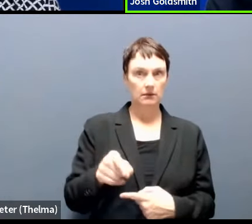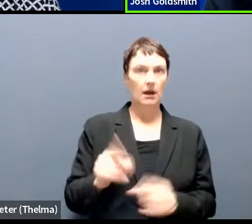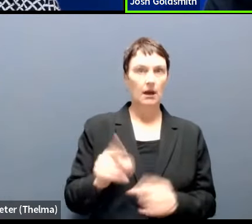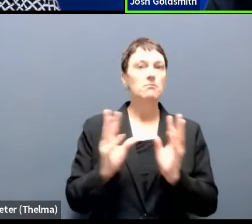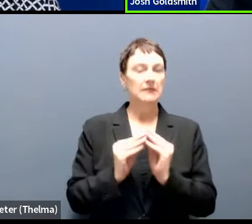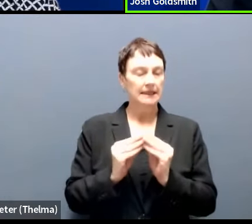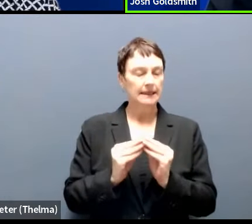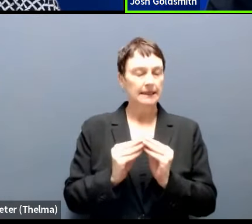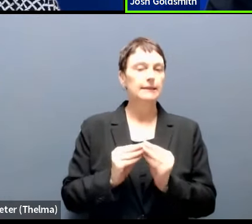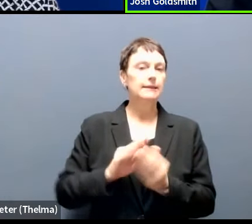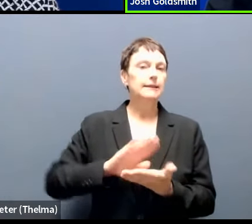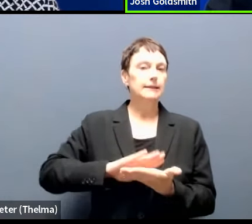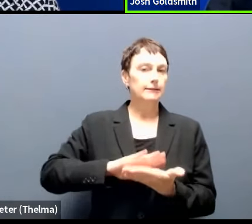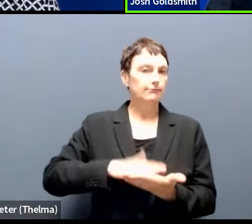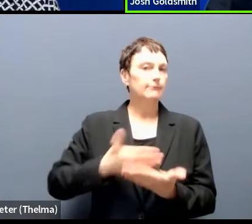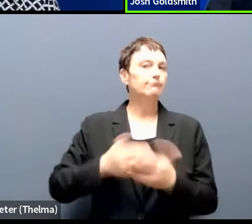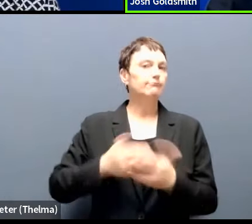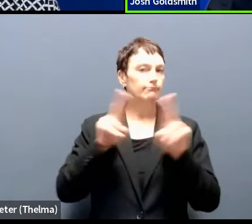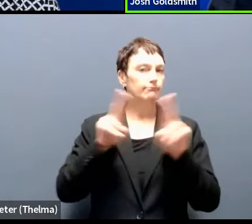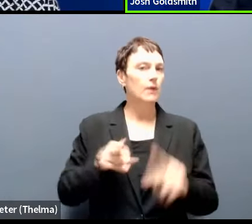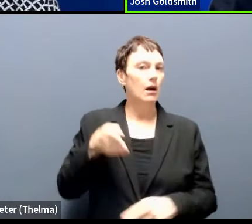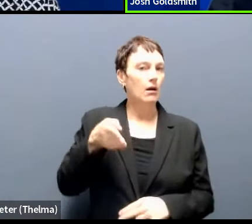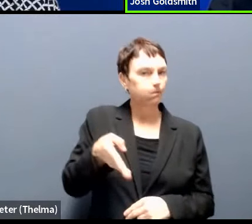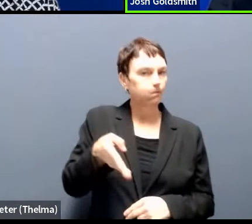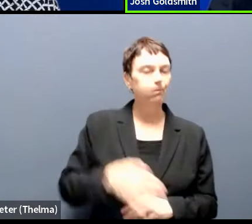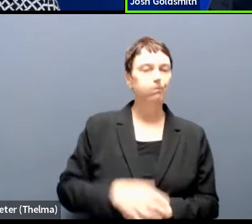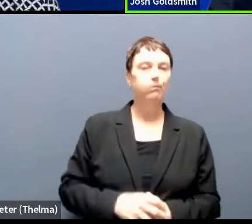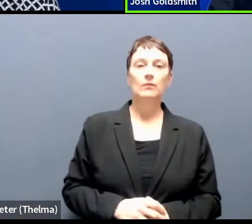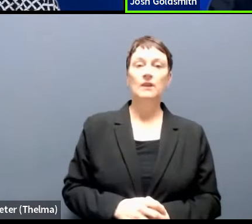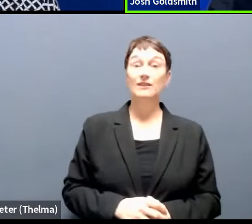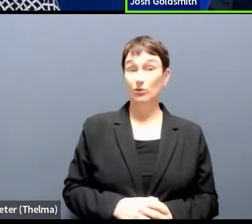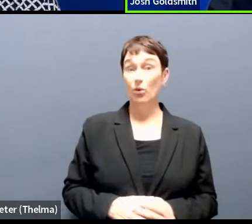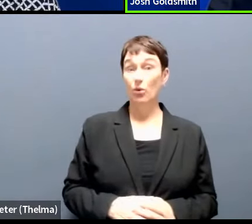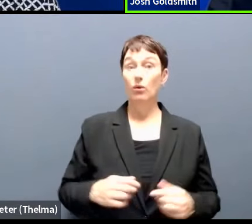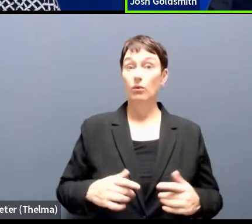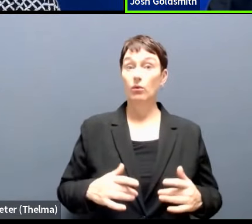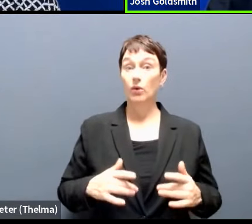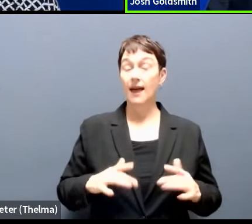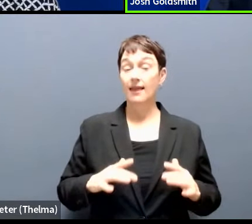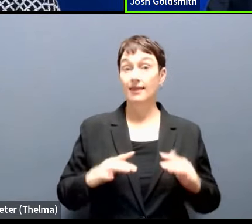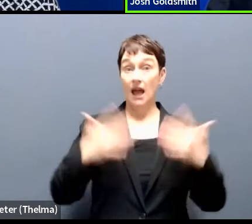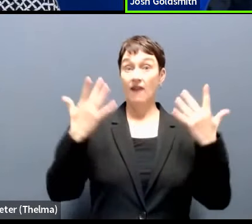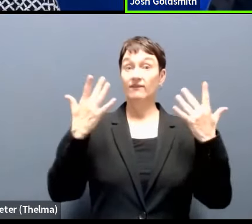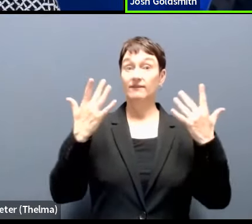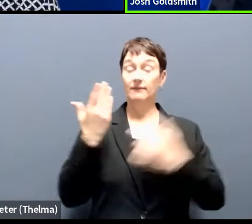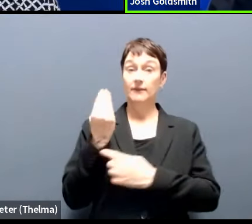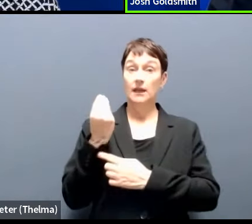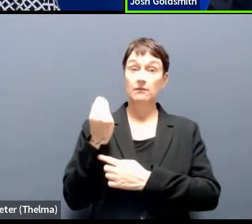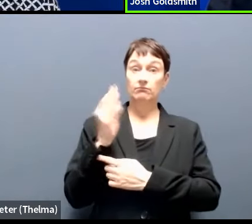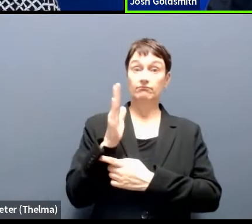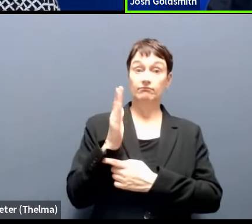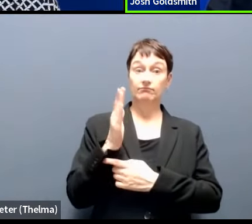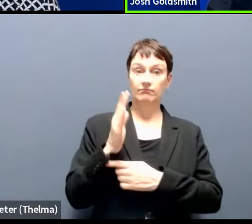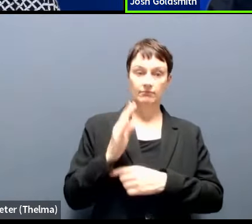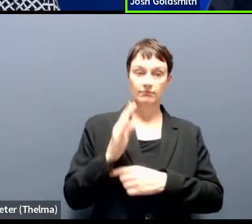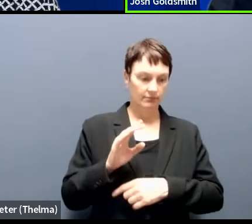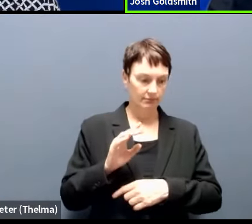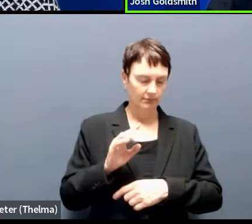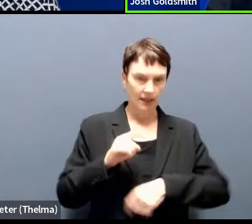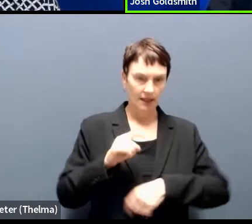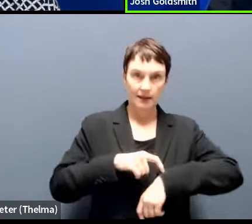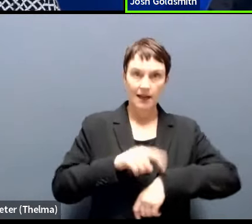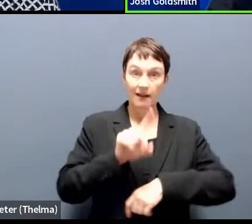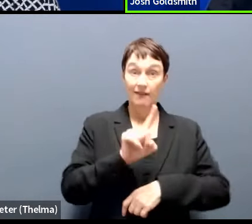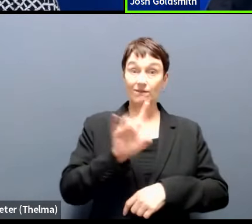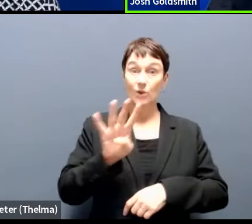final reminders, the presentations will all go live in 14